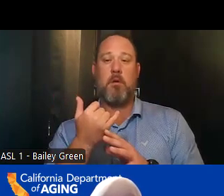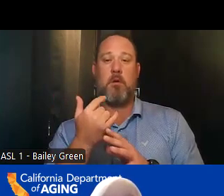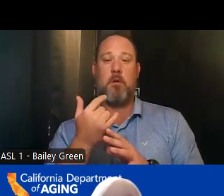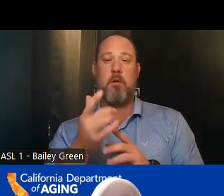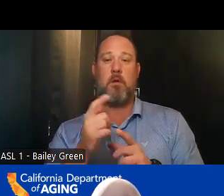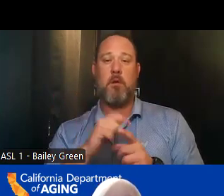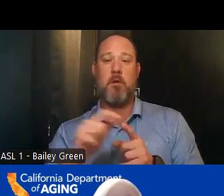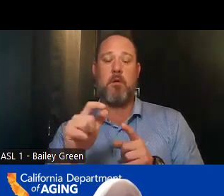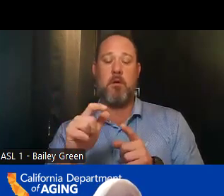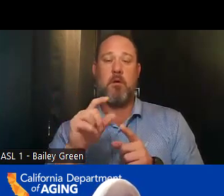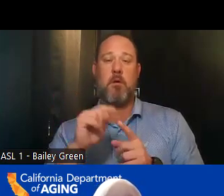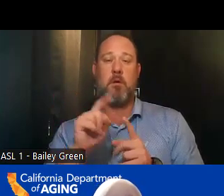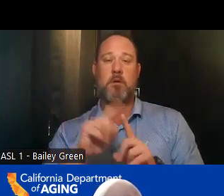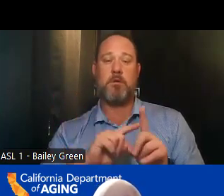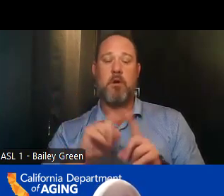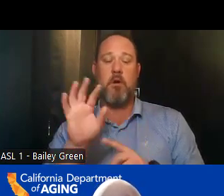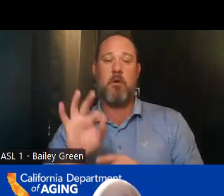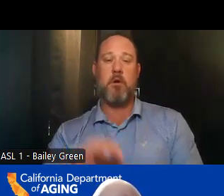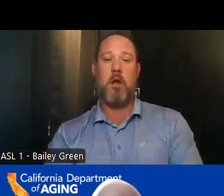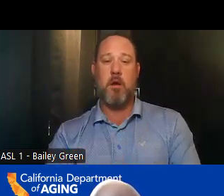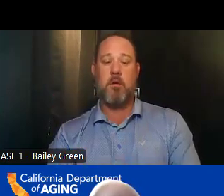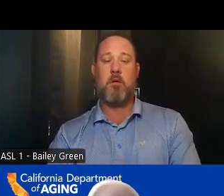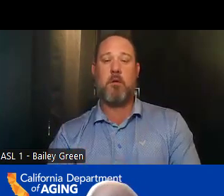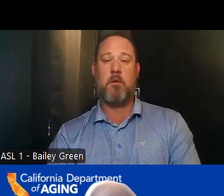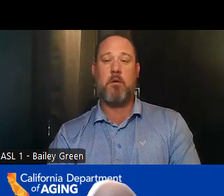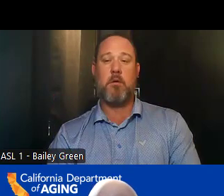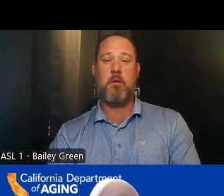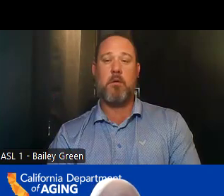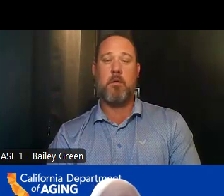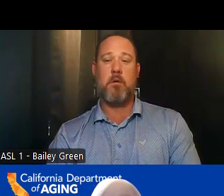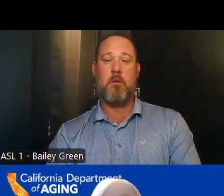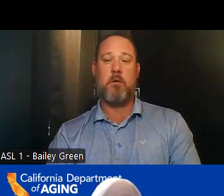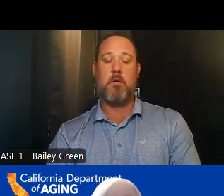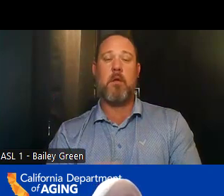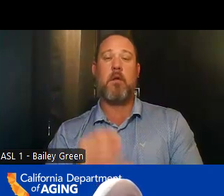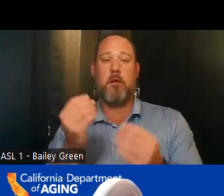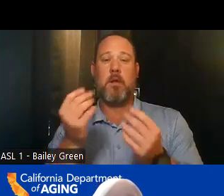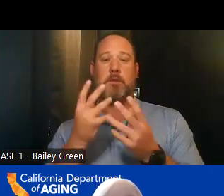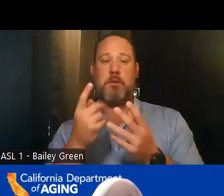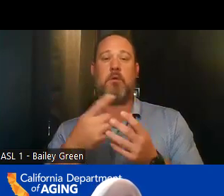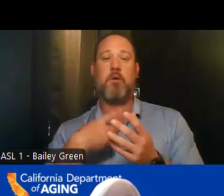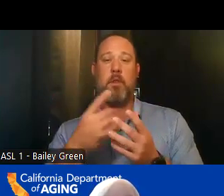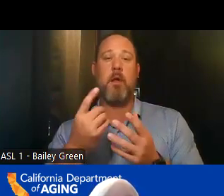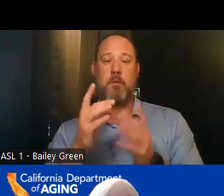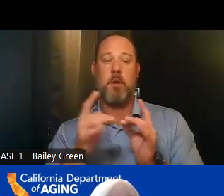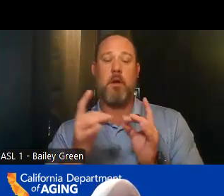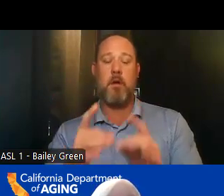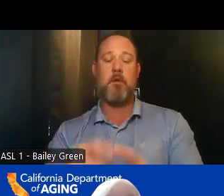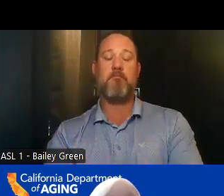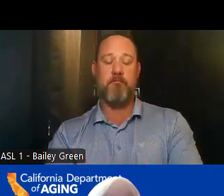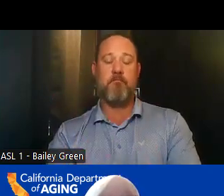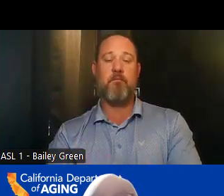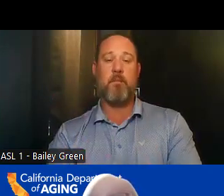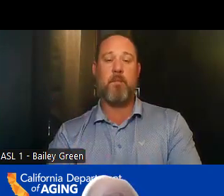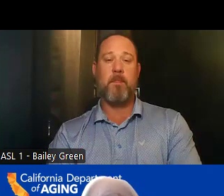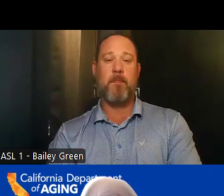attending via the telephone, you would press *9. That would indicate to us that you would like to leave a comment.